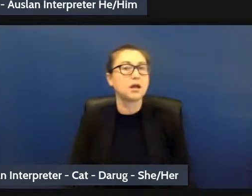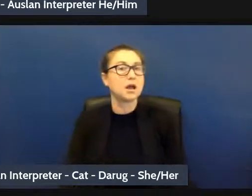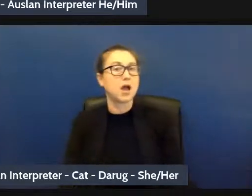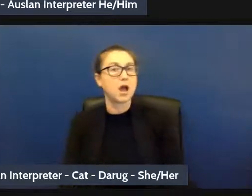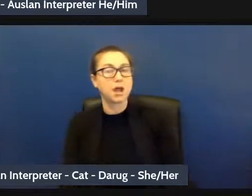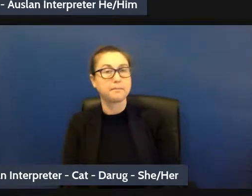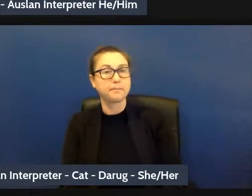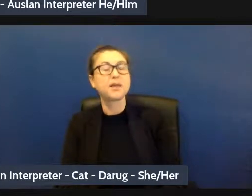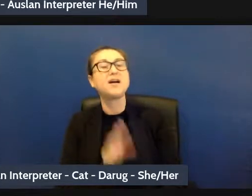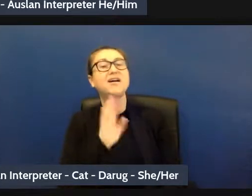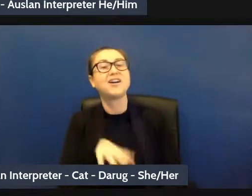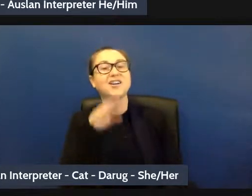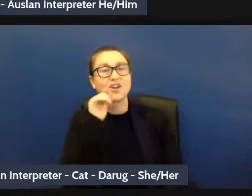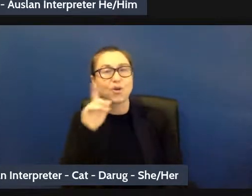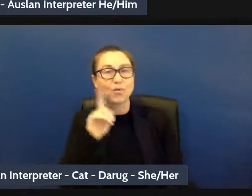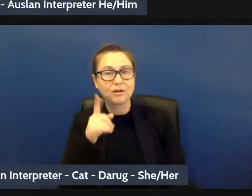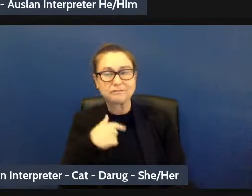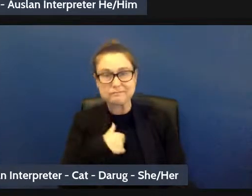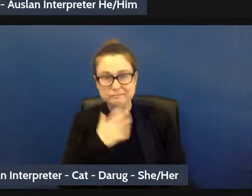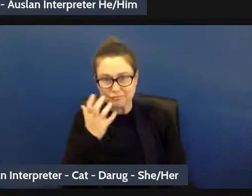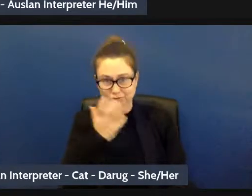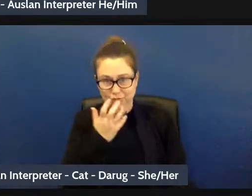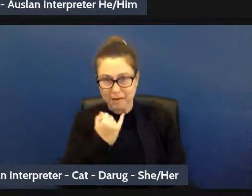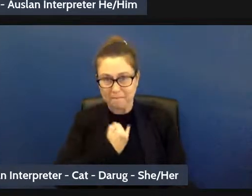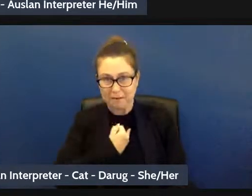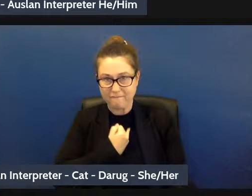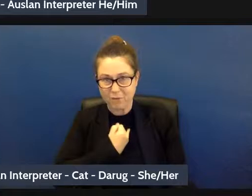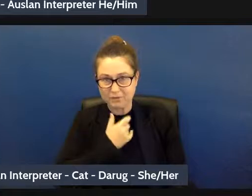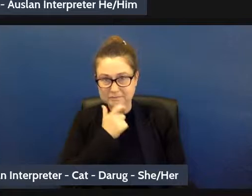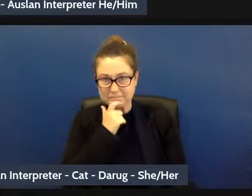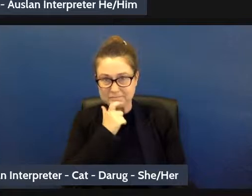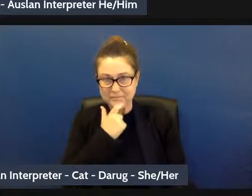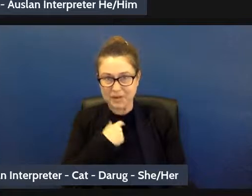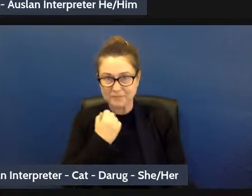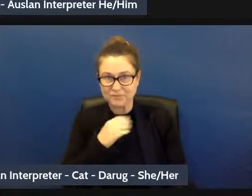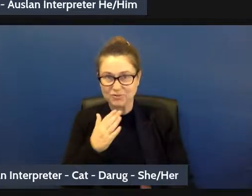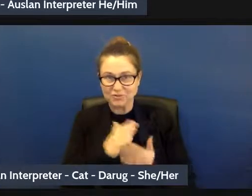Oh, you know what? I'm really sorry. It's my fault because I still was sharing